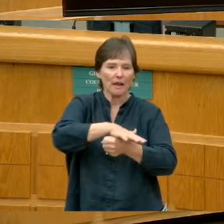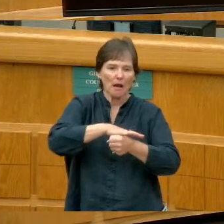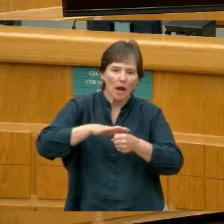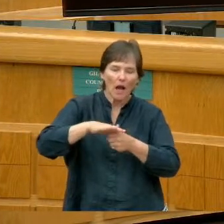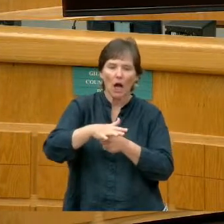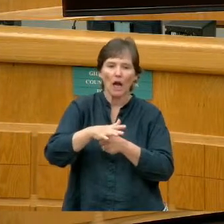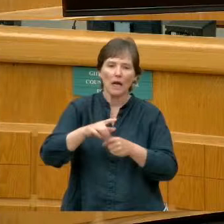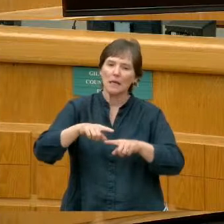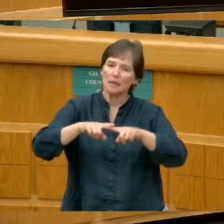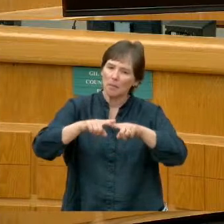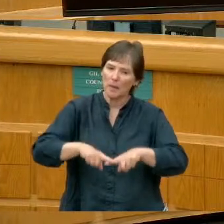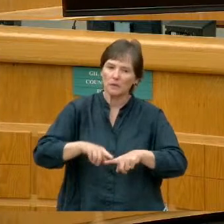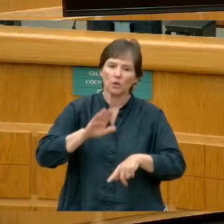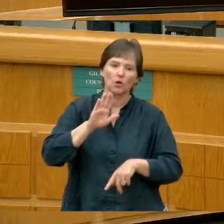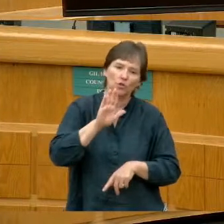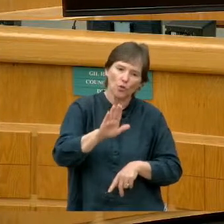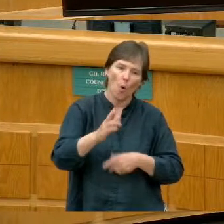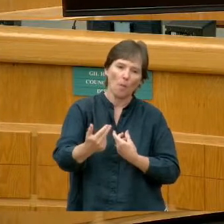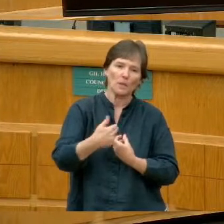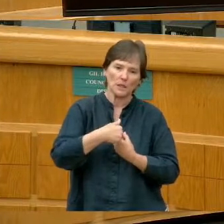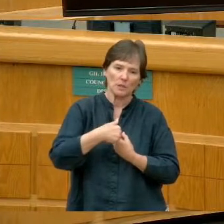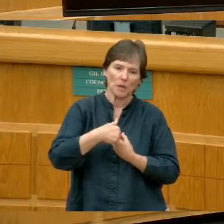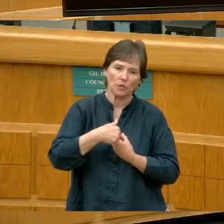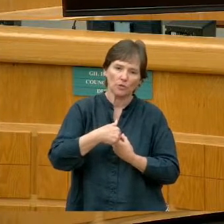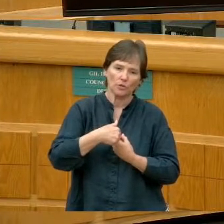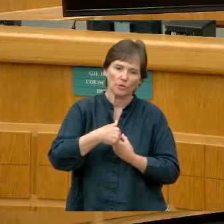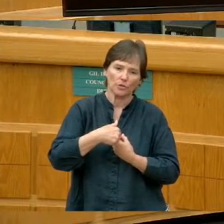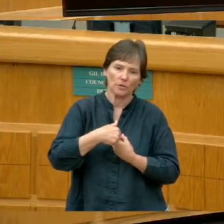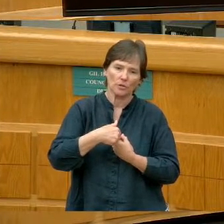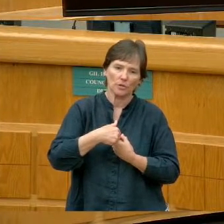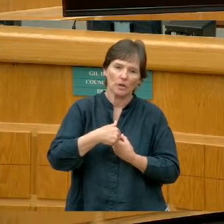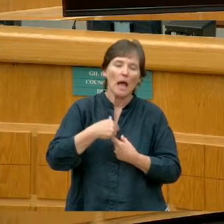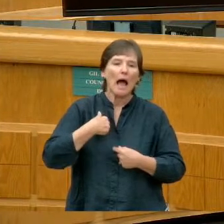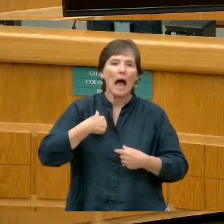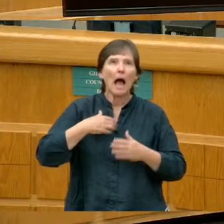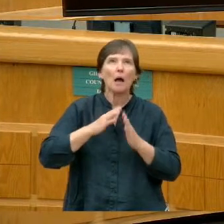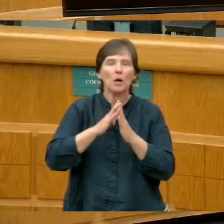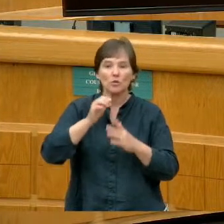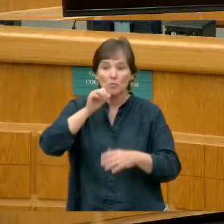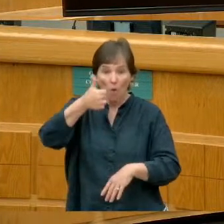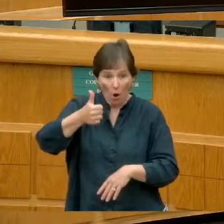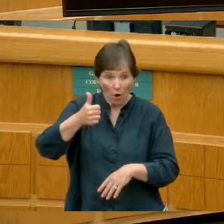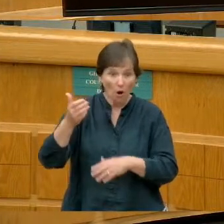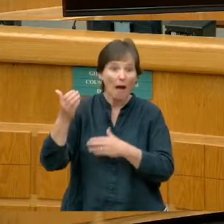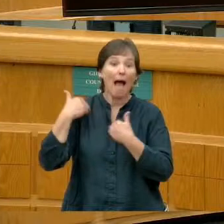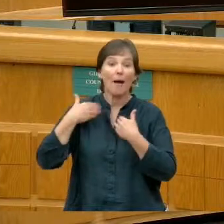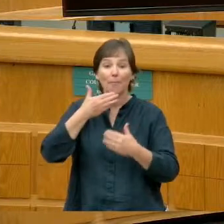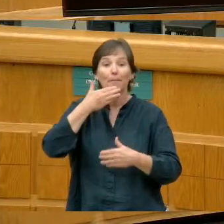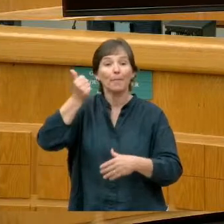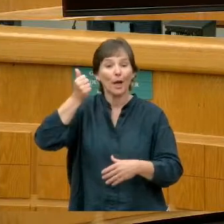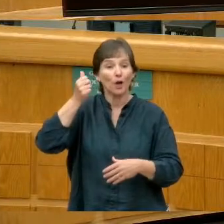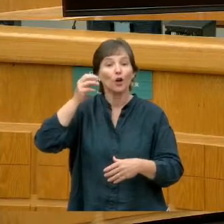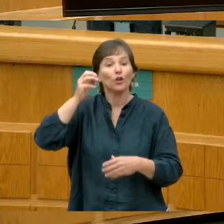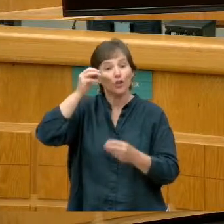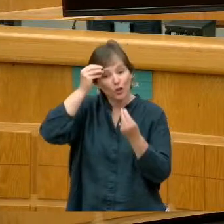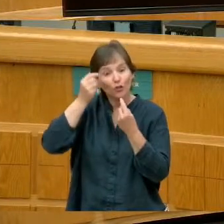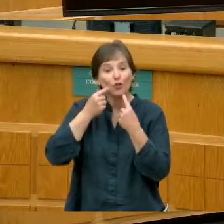My hope tomorrow is that I bring better news. Thank you, and I stand ready to answer your